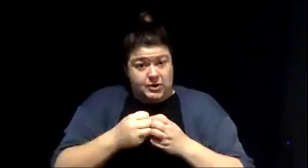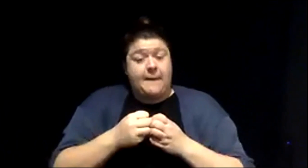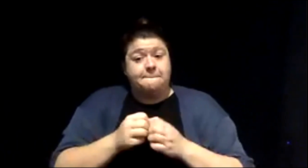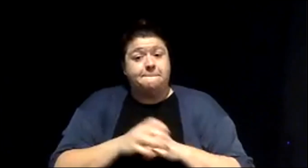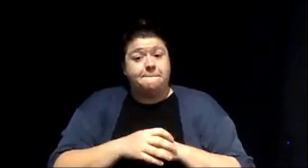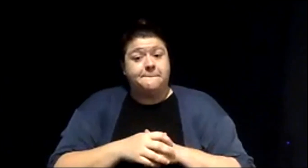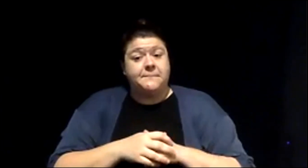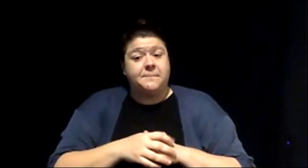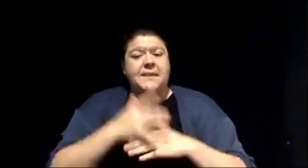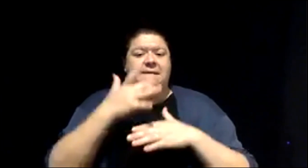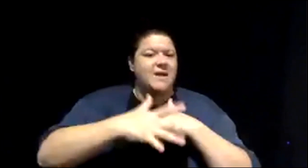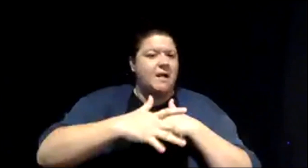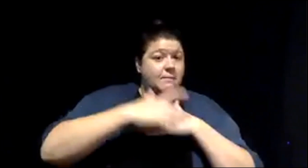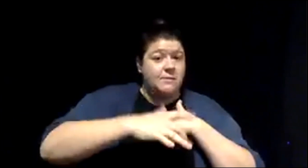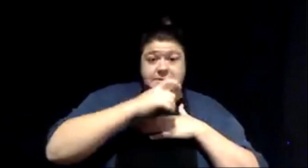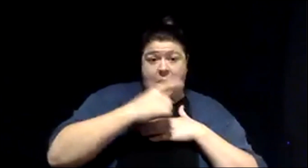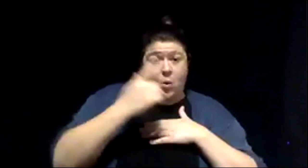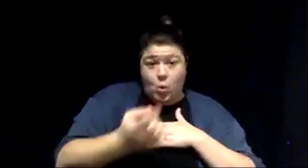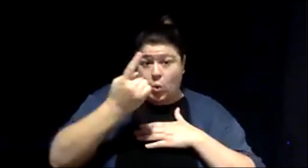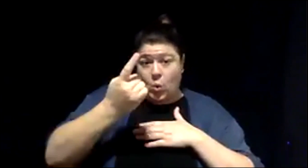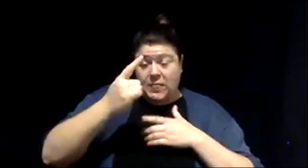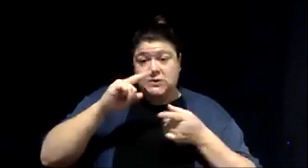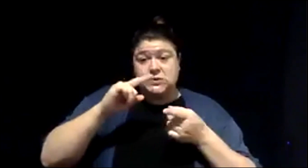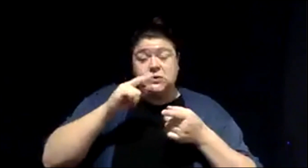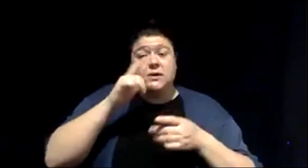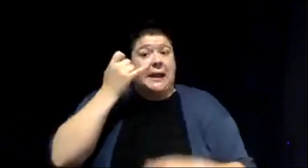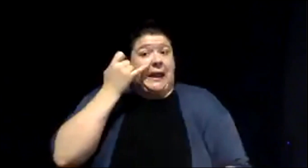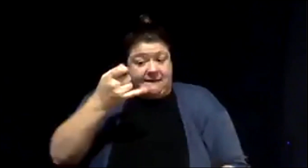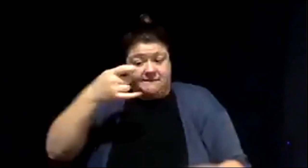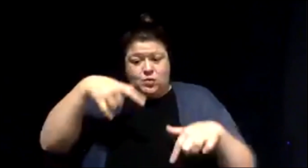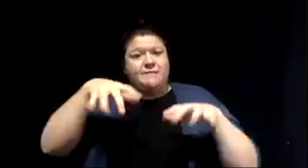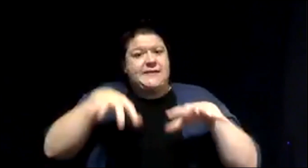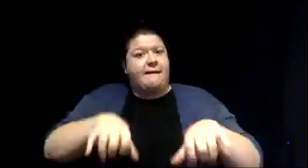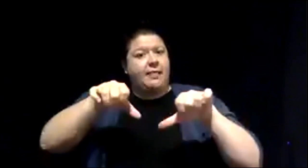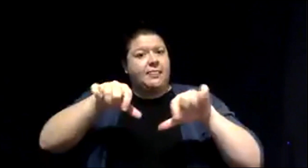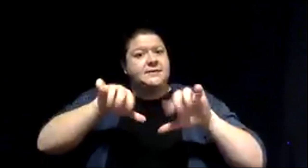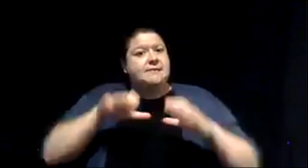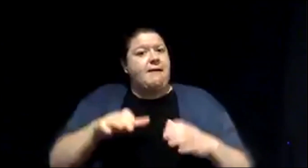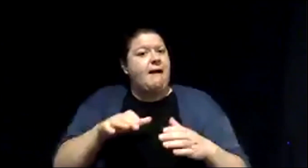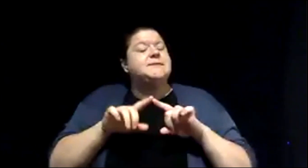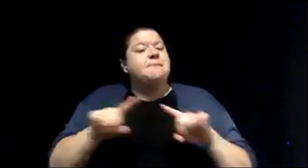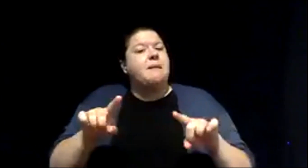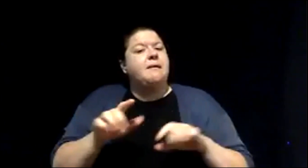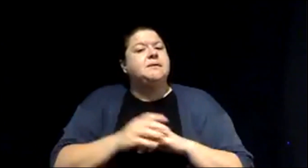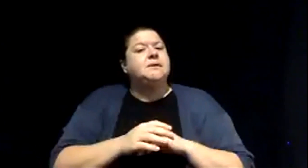available not just to the students of this class, but also to the